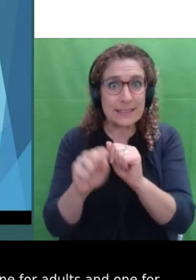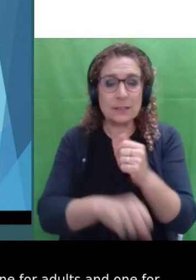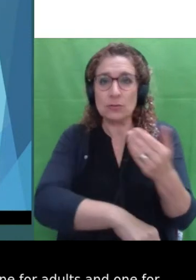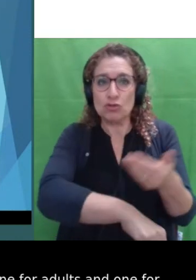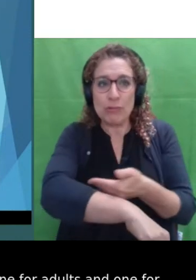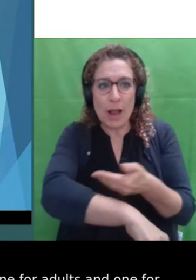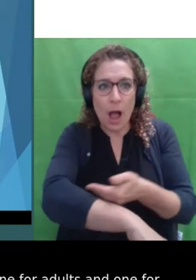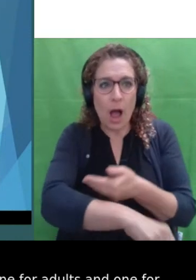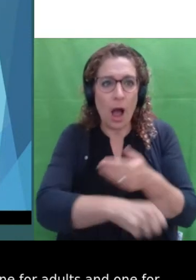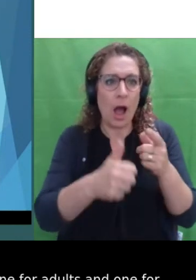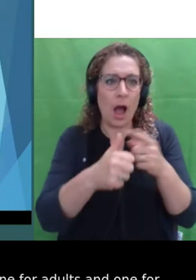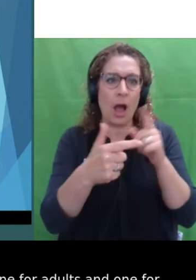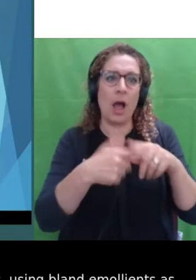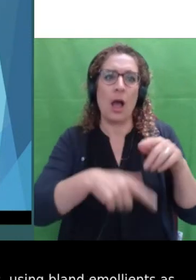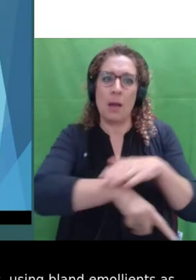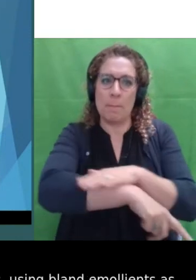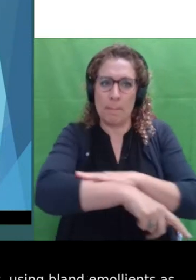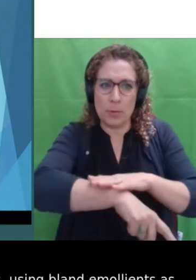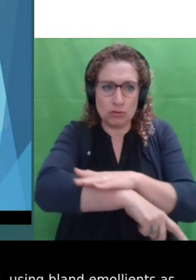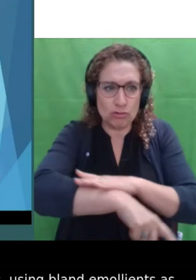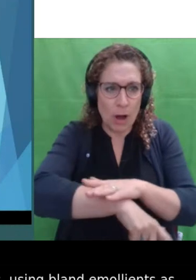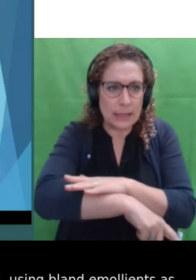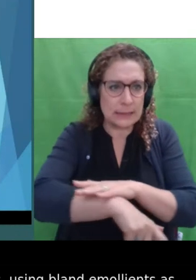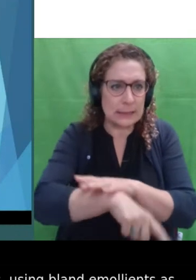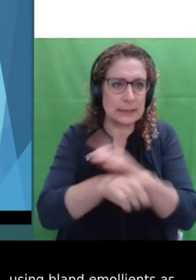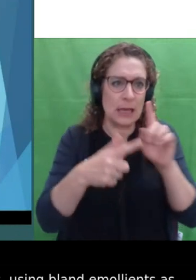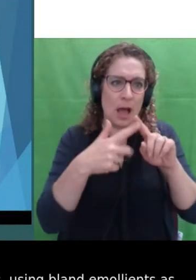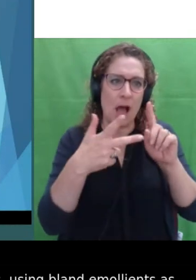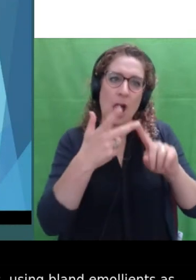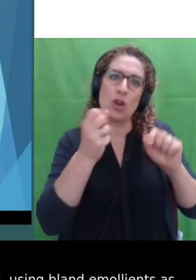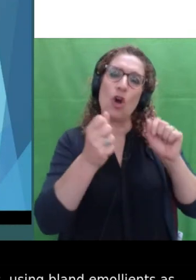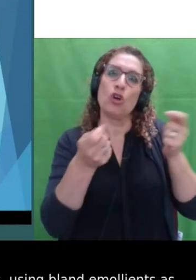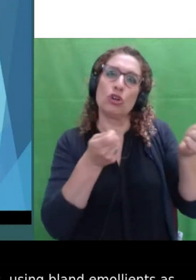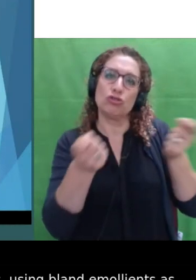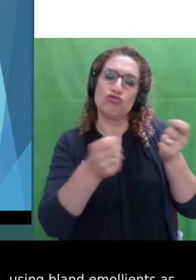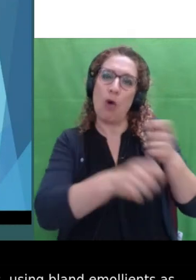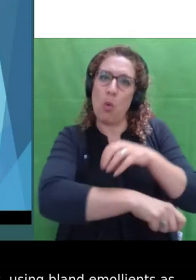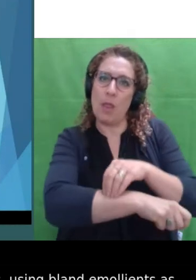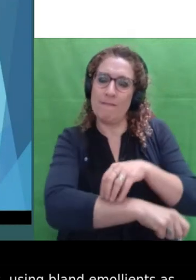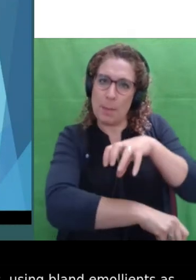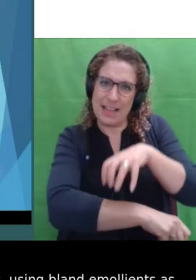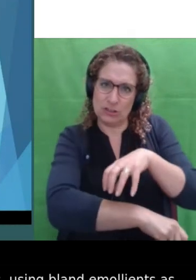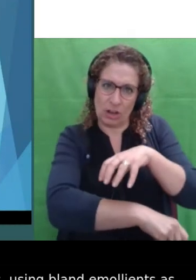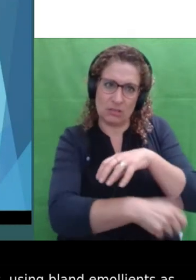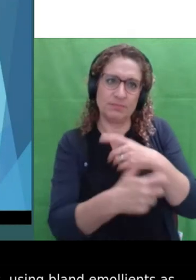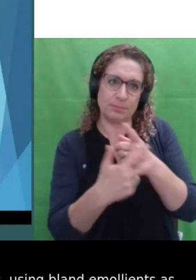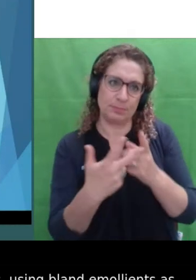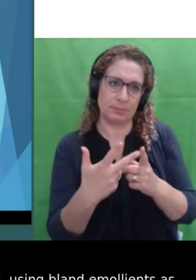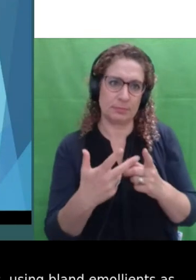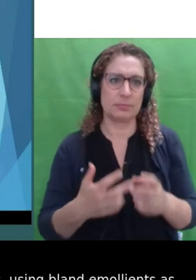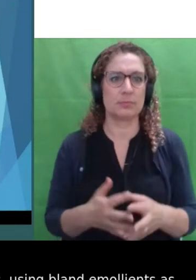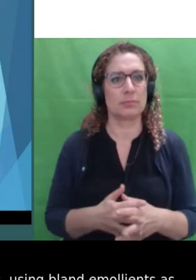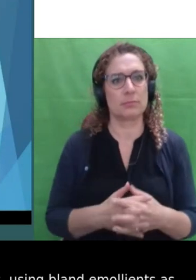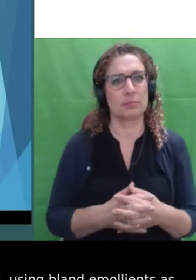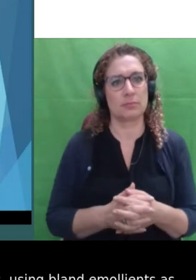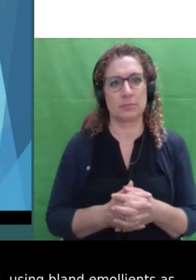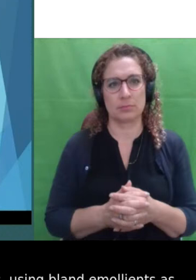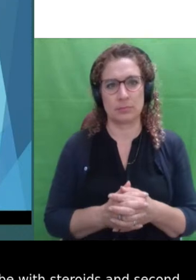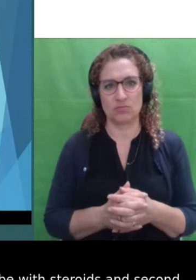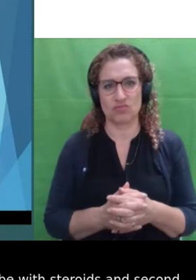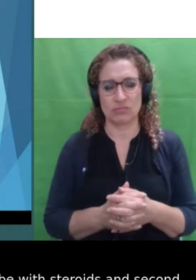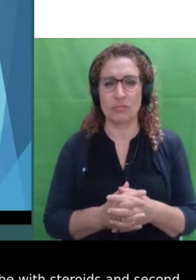information which may be with steroids and second line with calcium urine inhibitors nice have a very